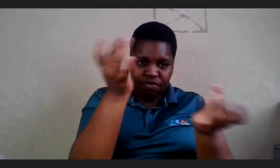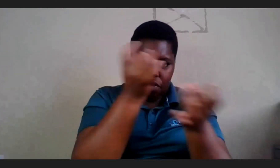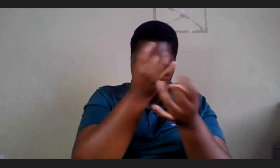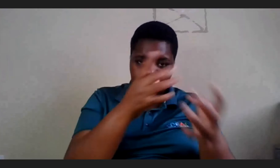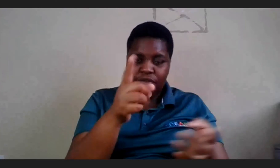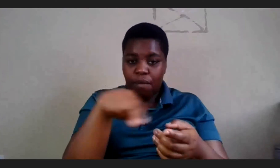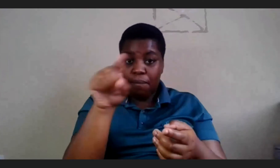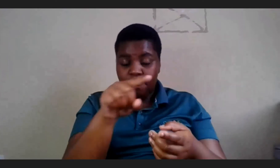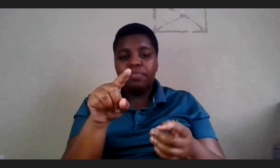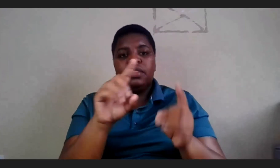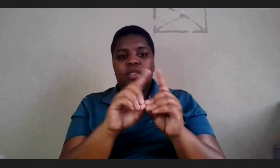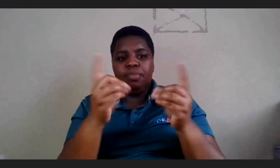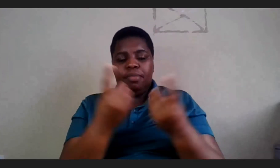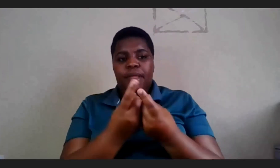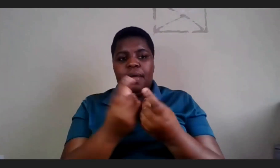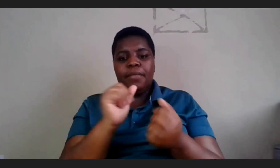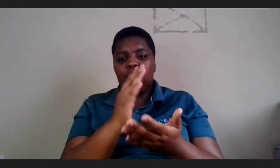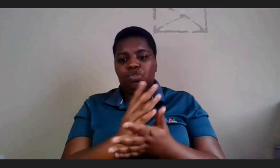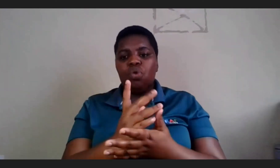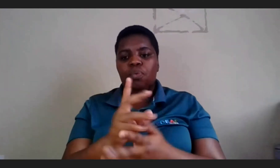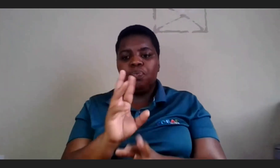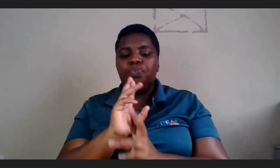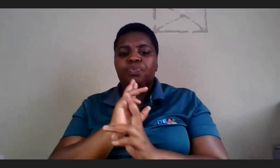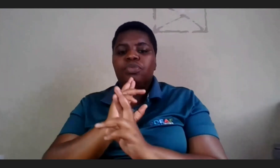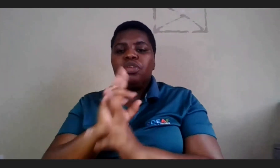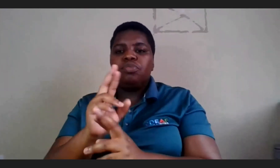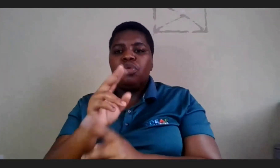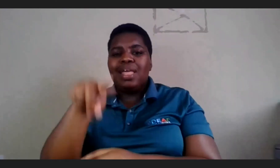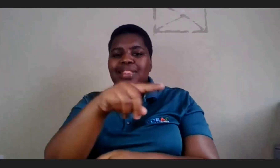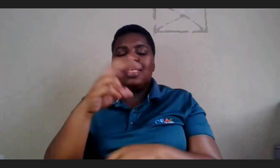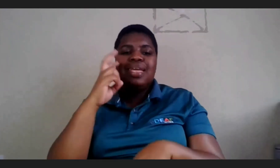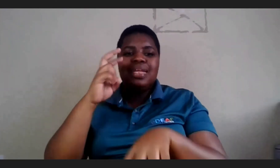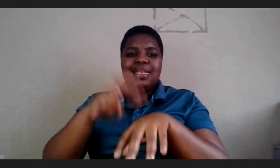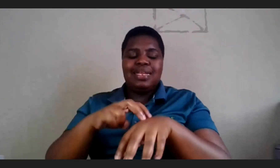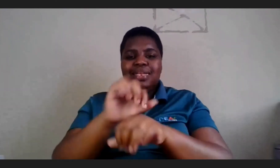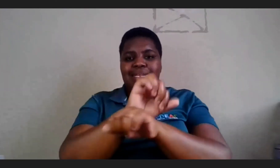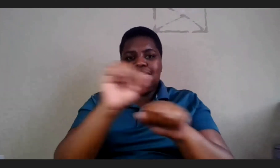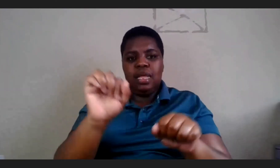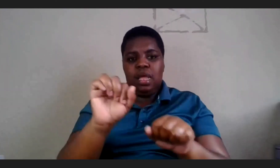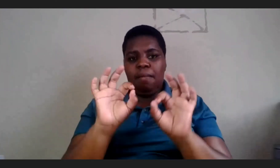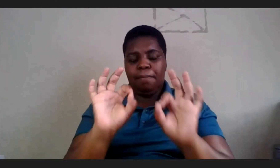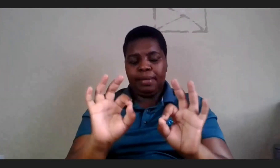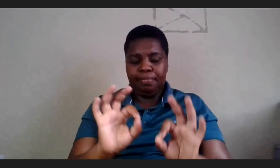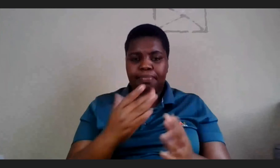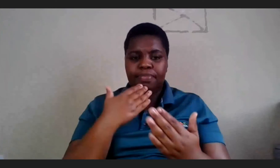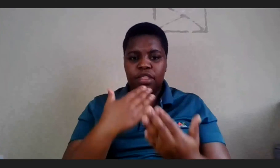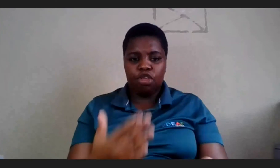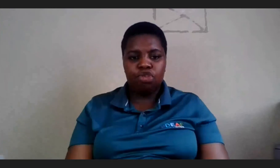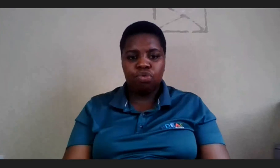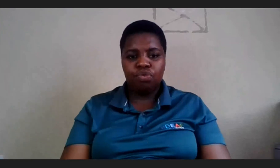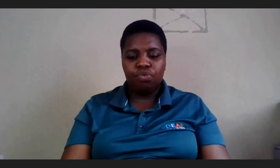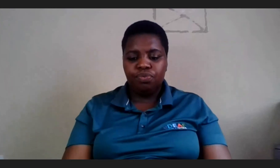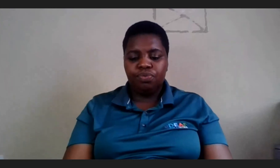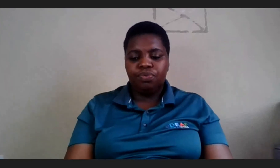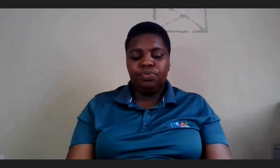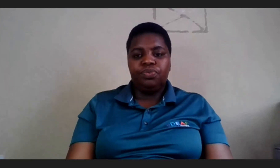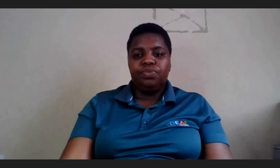to respond to those needs appropriately. Thank you.